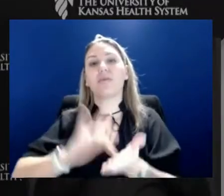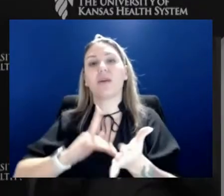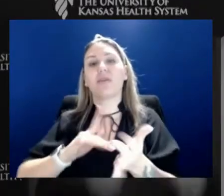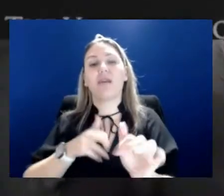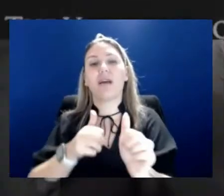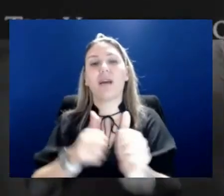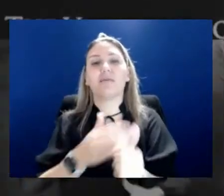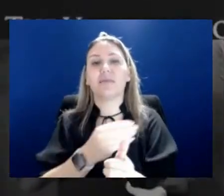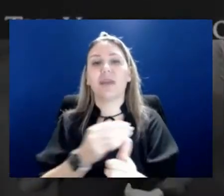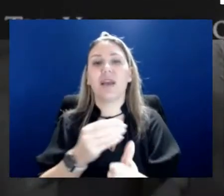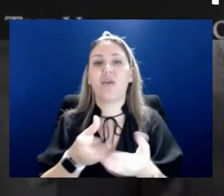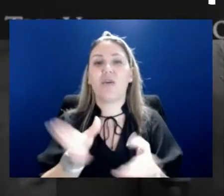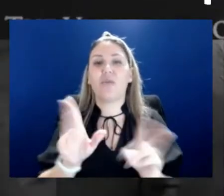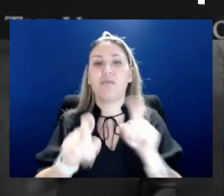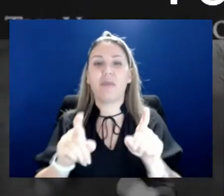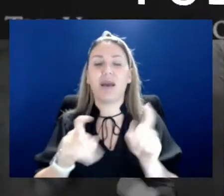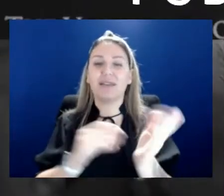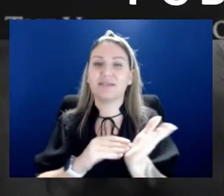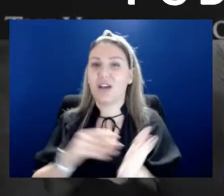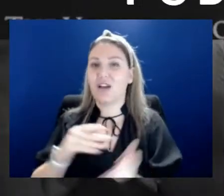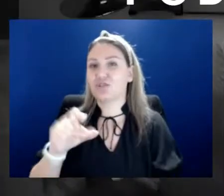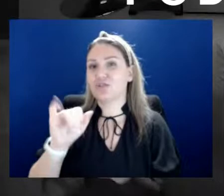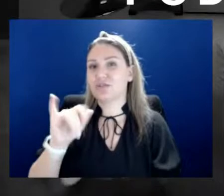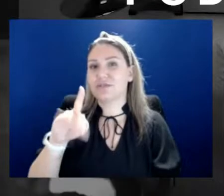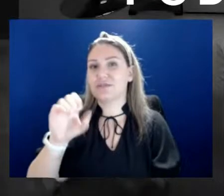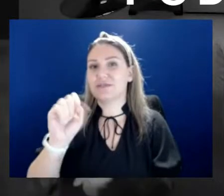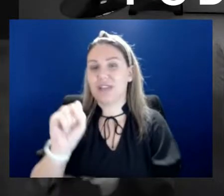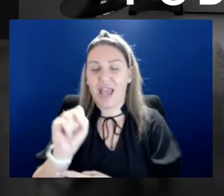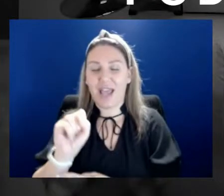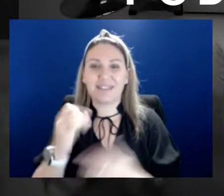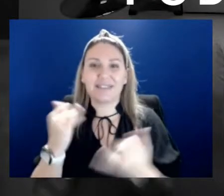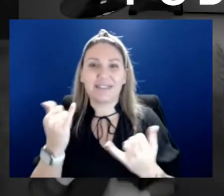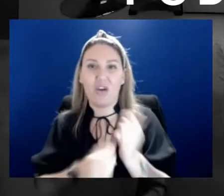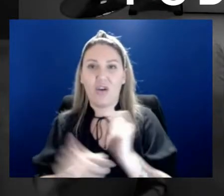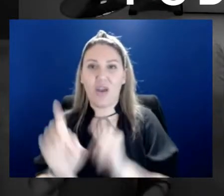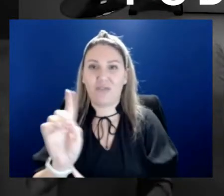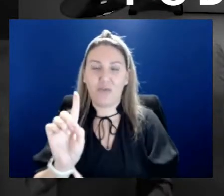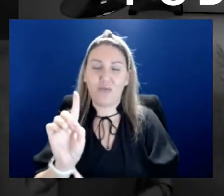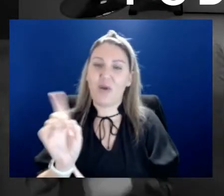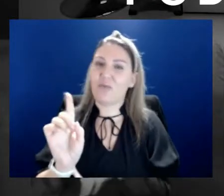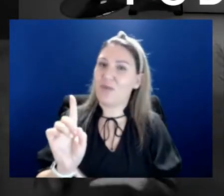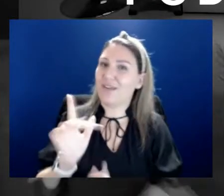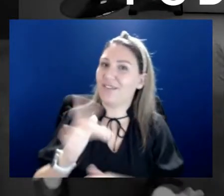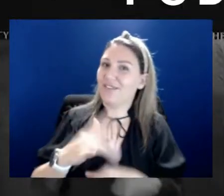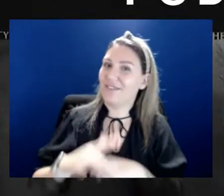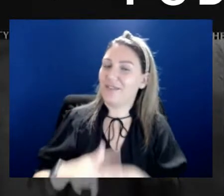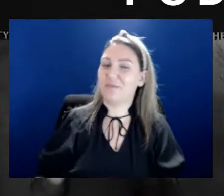Stein's podcast. Now, everywhere podcasts are available.